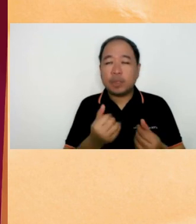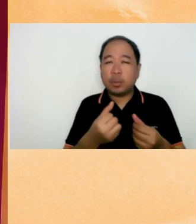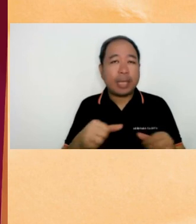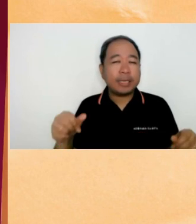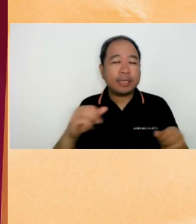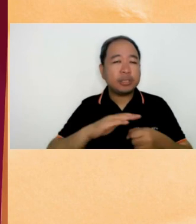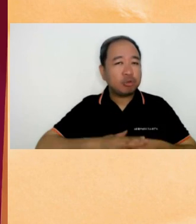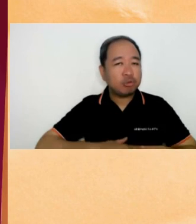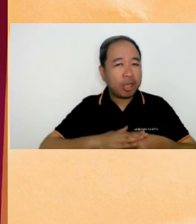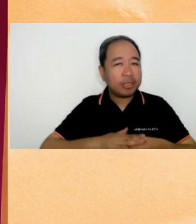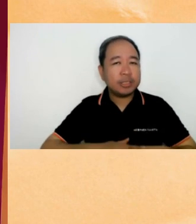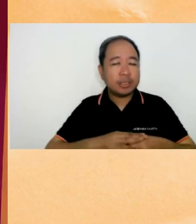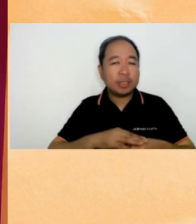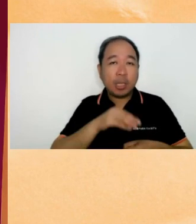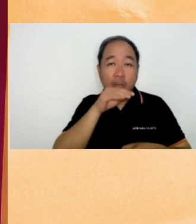out.